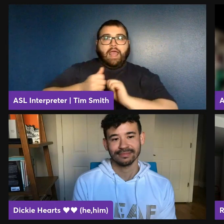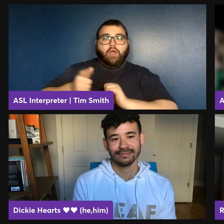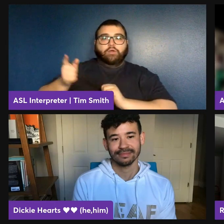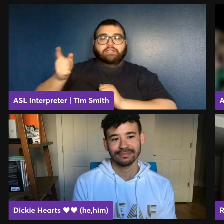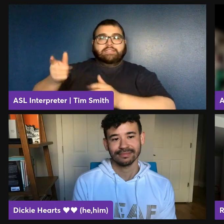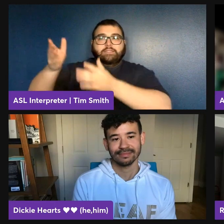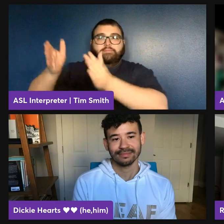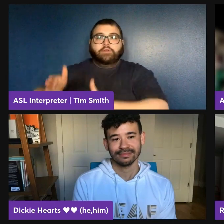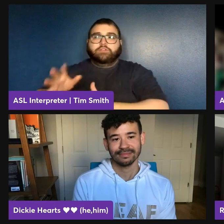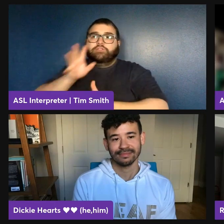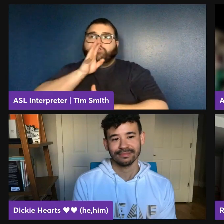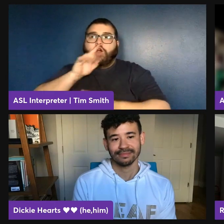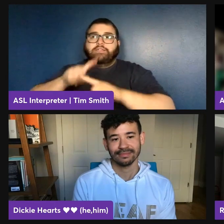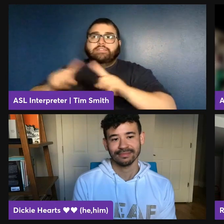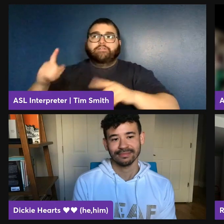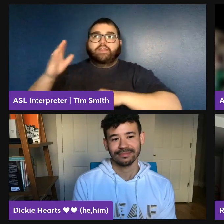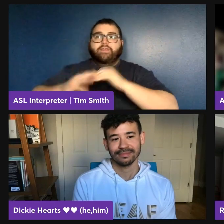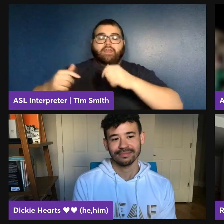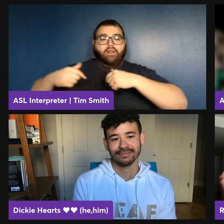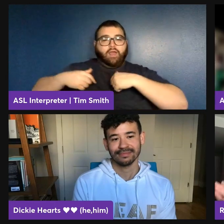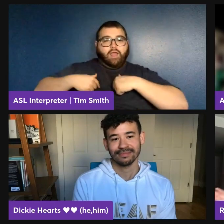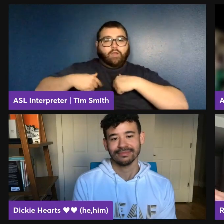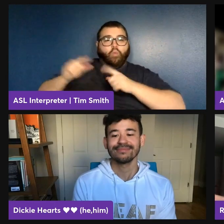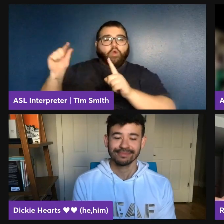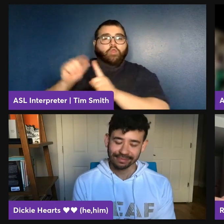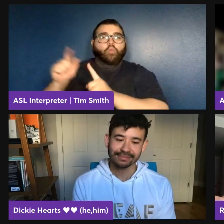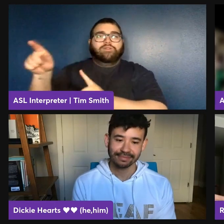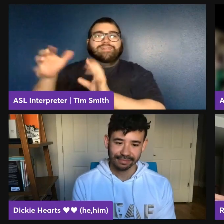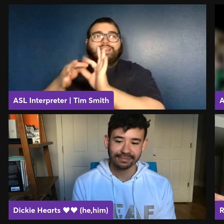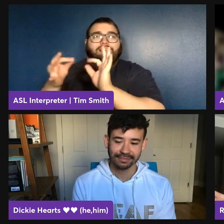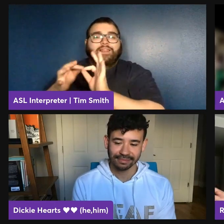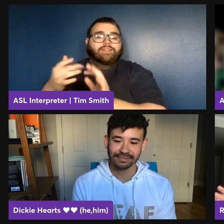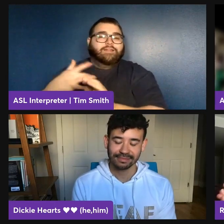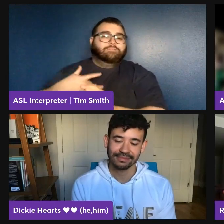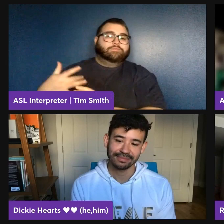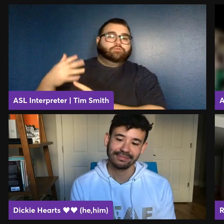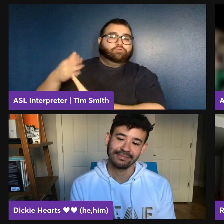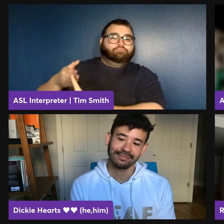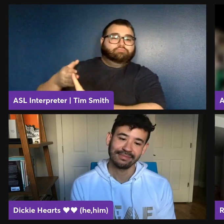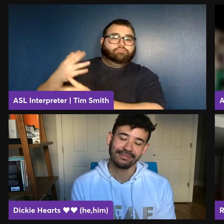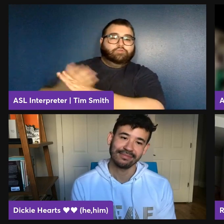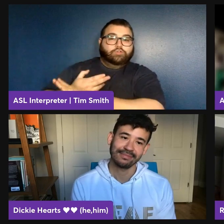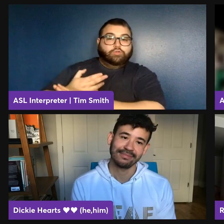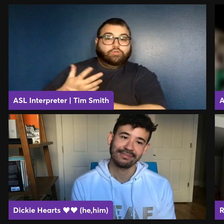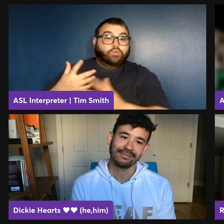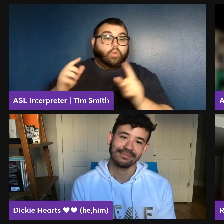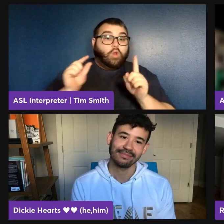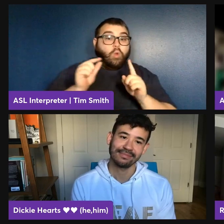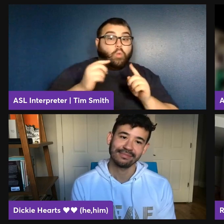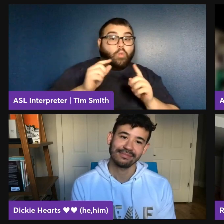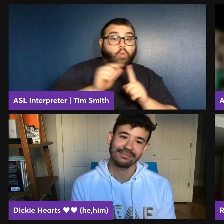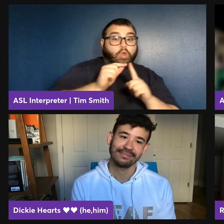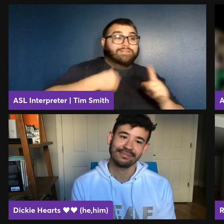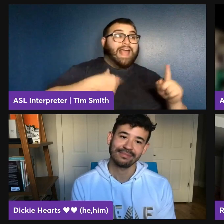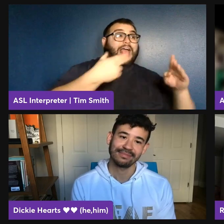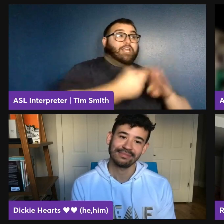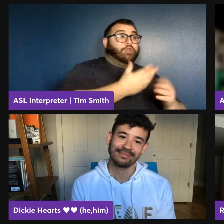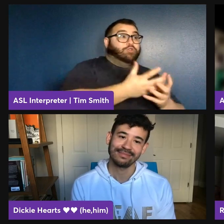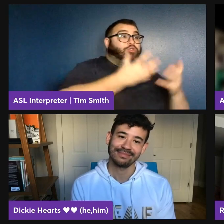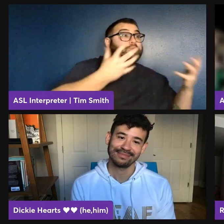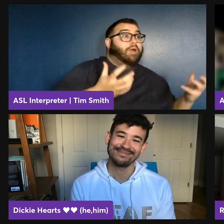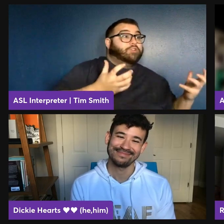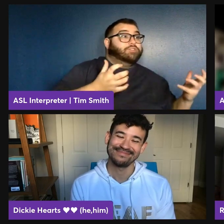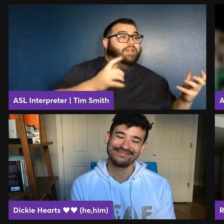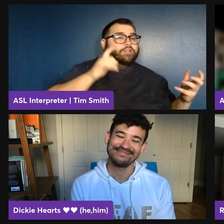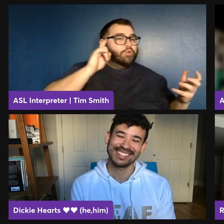I do? And what are the words that they like to use that I don't like to use? And what are words that I use too much that don't sound like